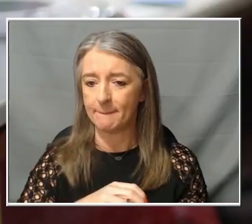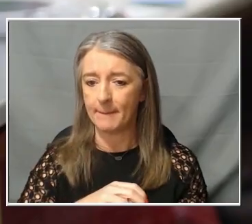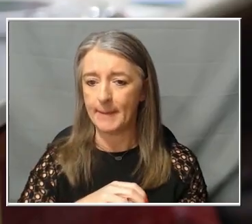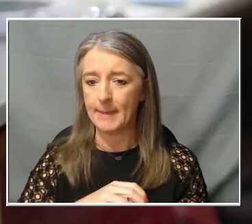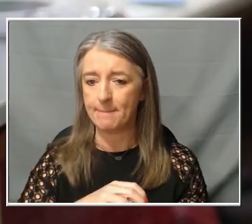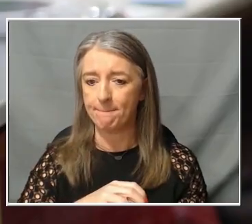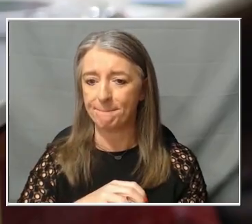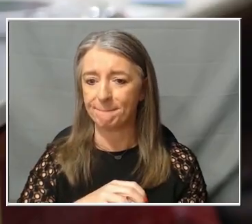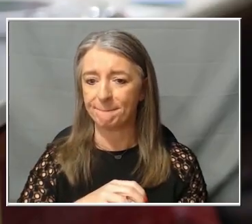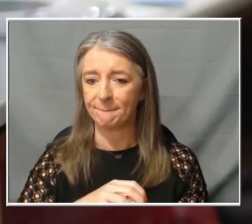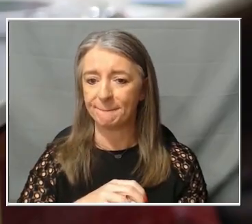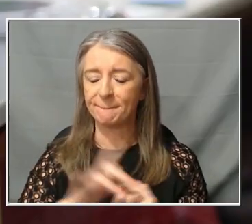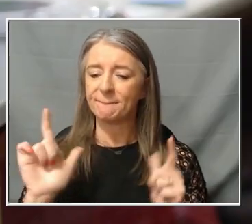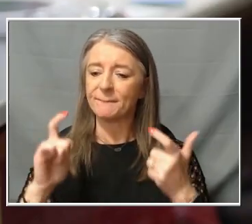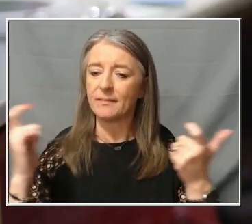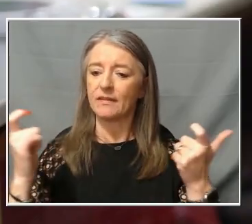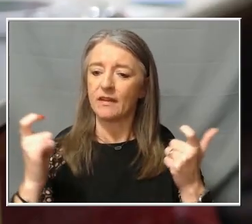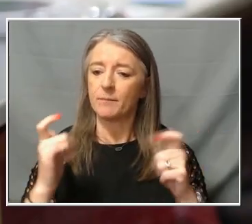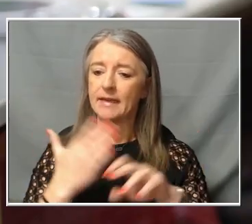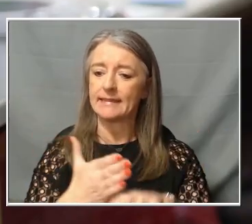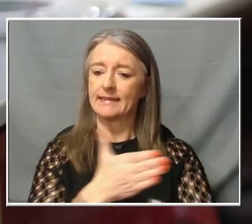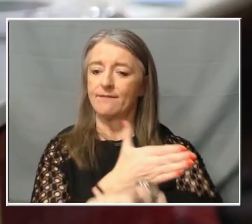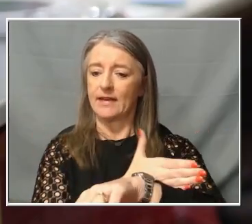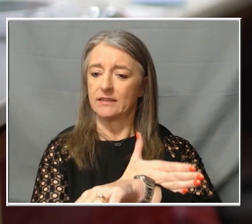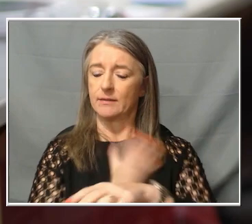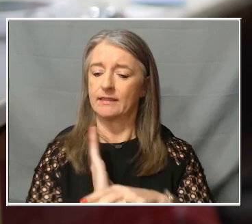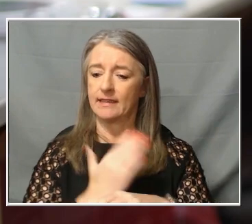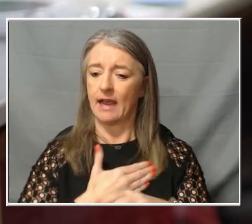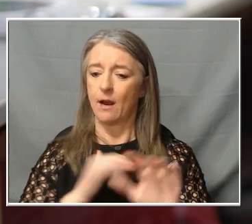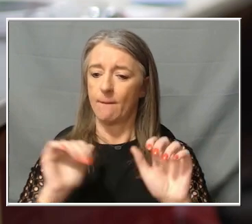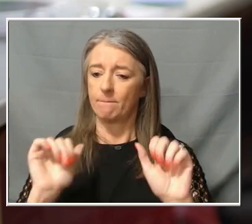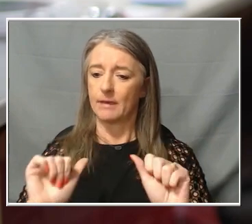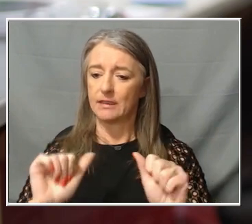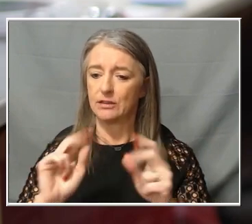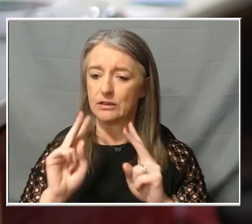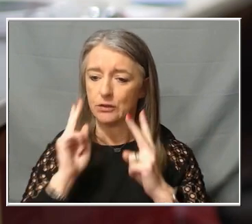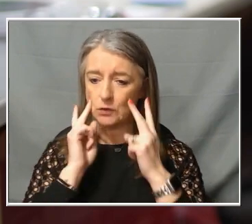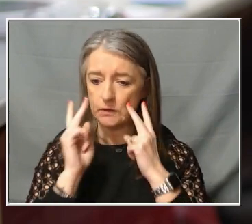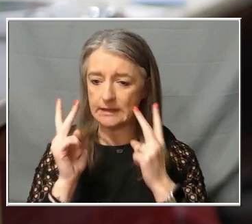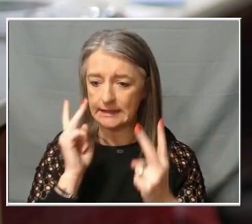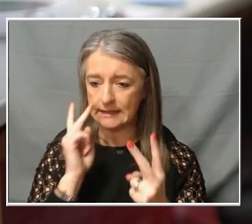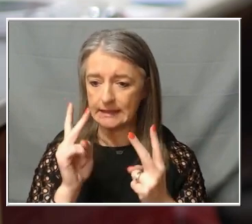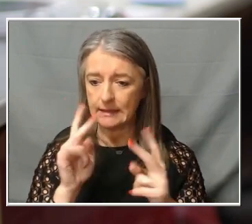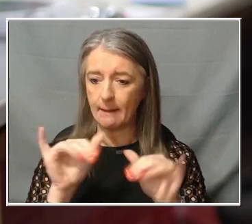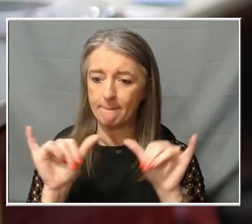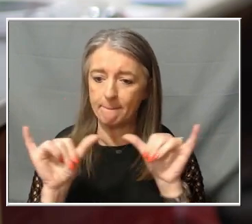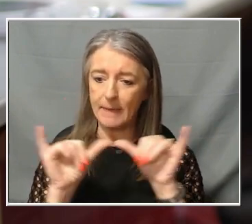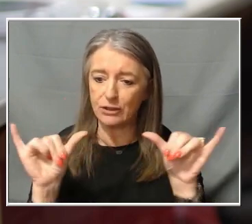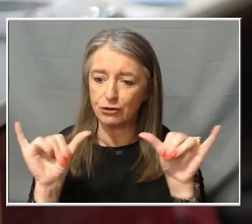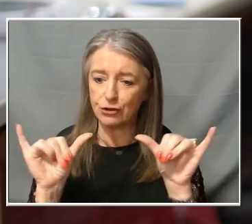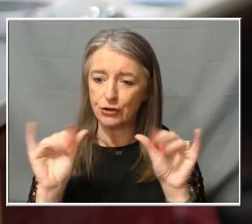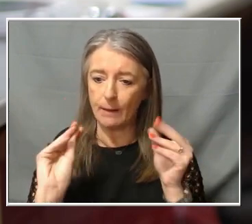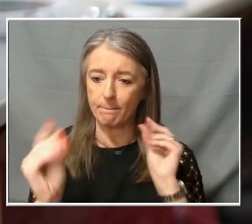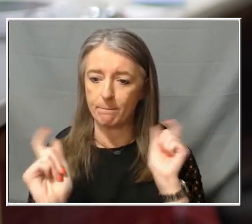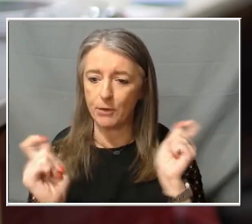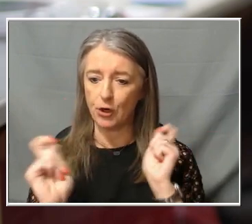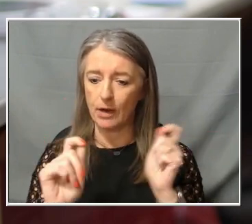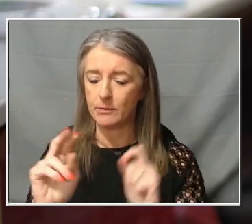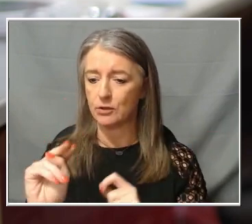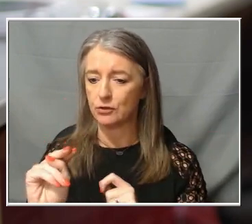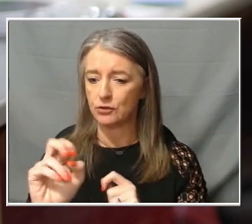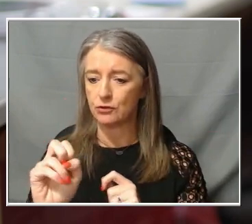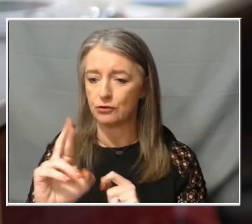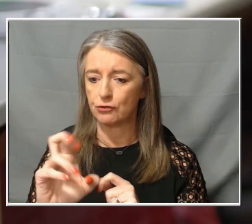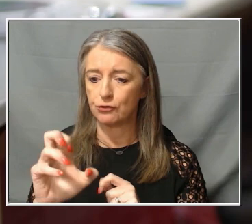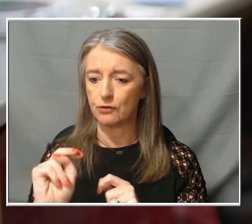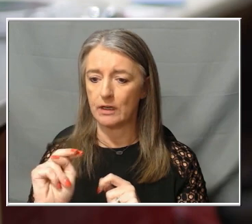Yeah, I think the biggest advancement is our ability to see, measure, and manipulate neurons has